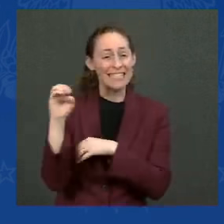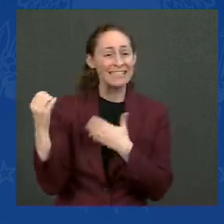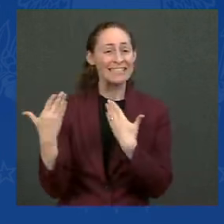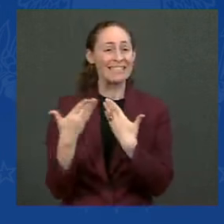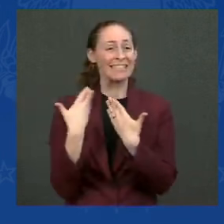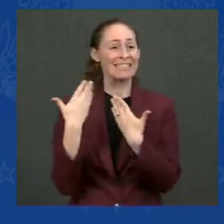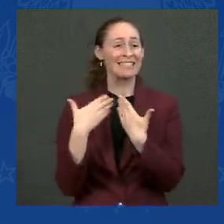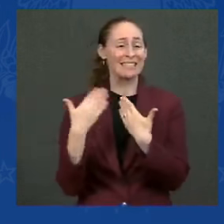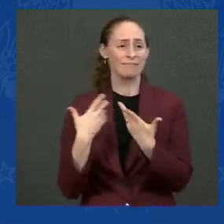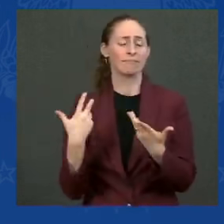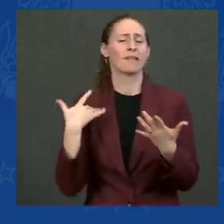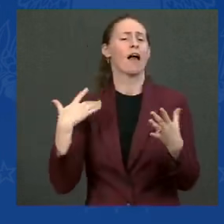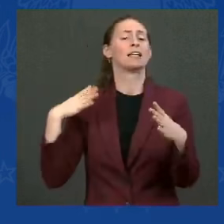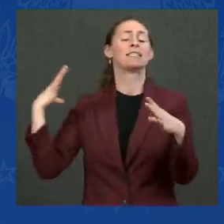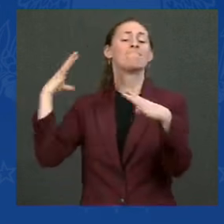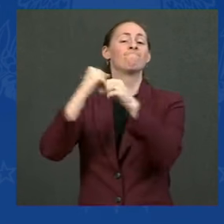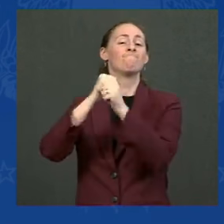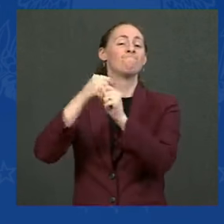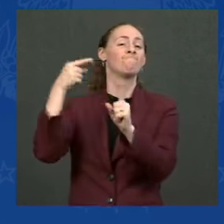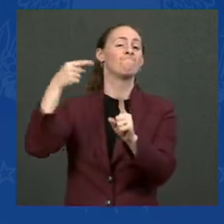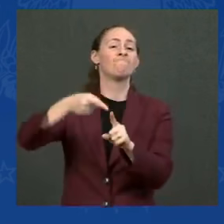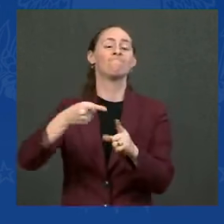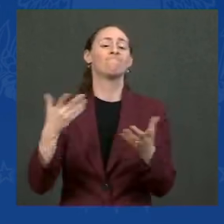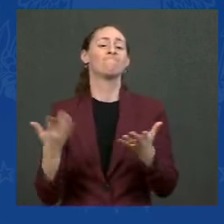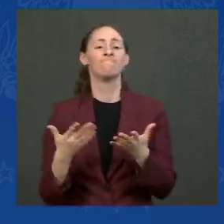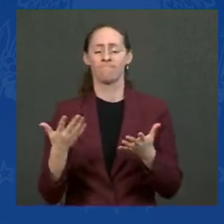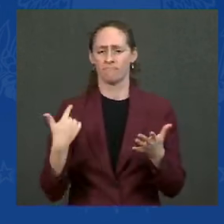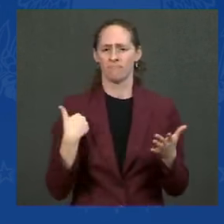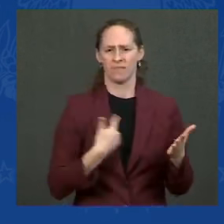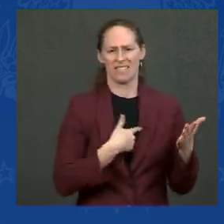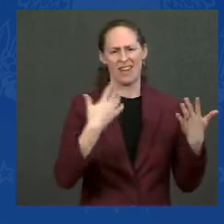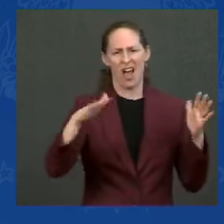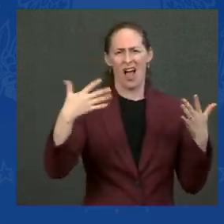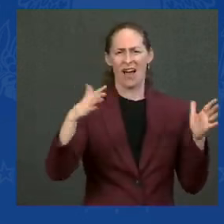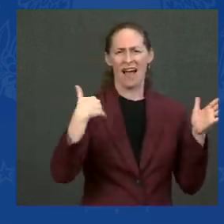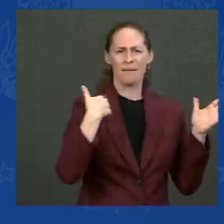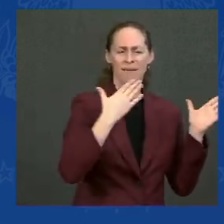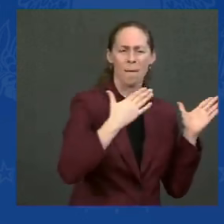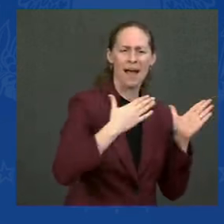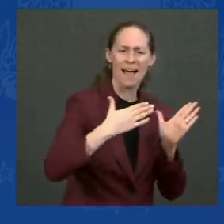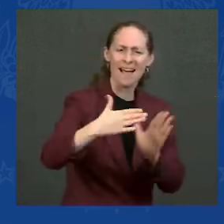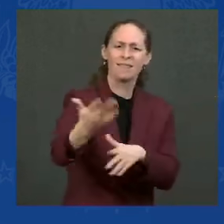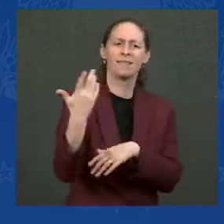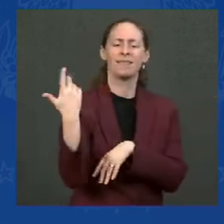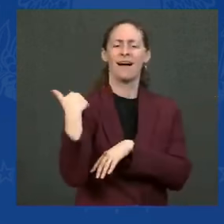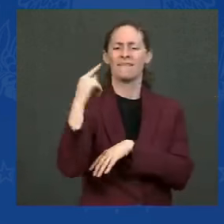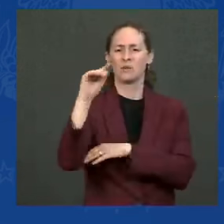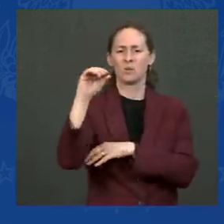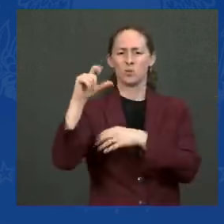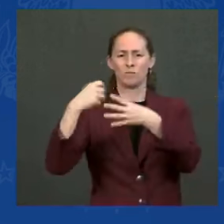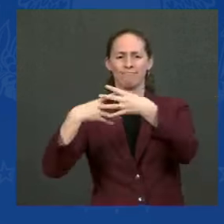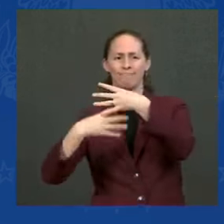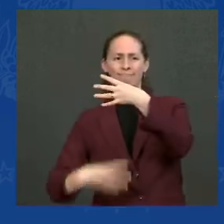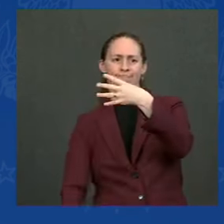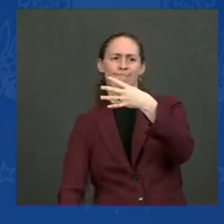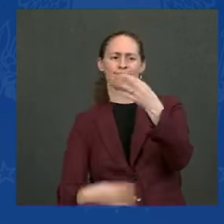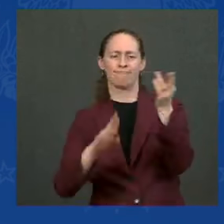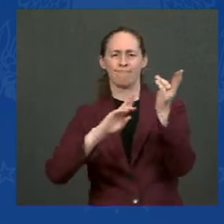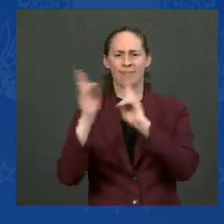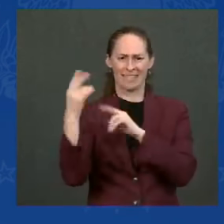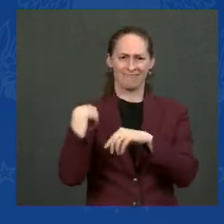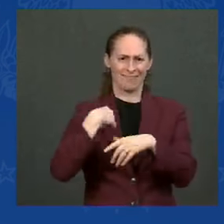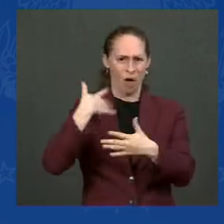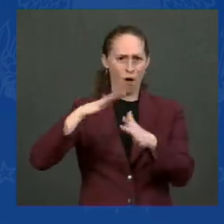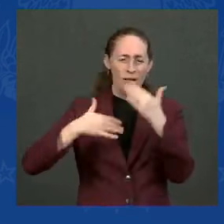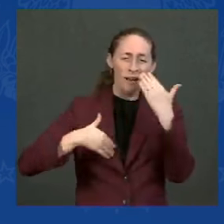this. We have a plan. We have the tools. We're using them. We're making progress. We